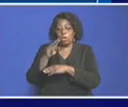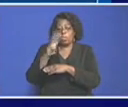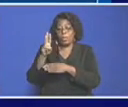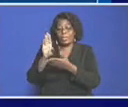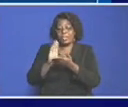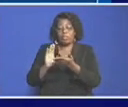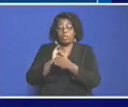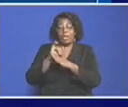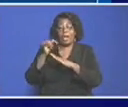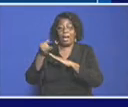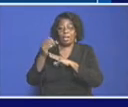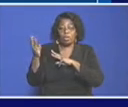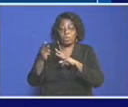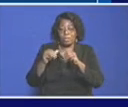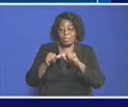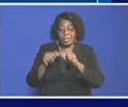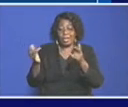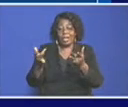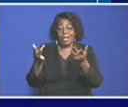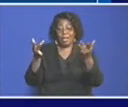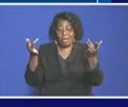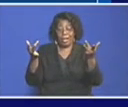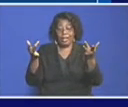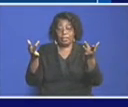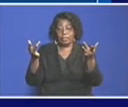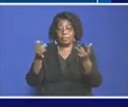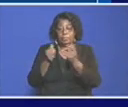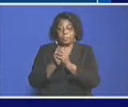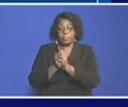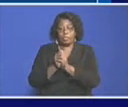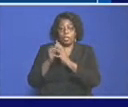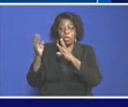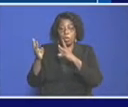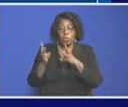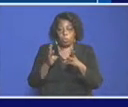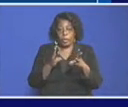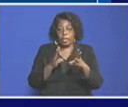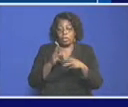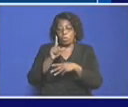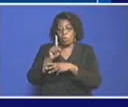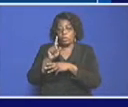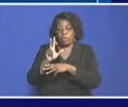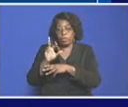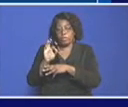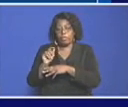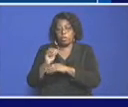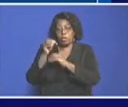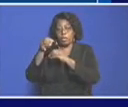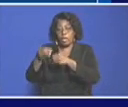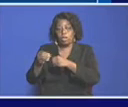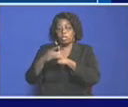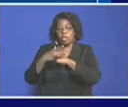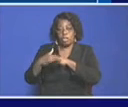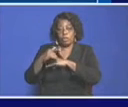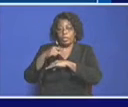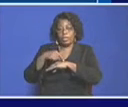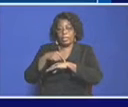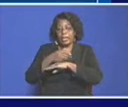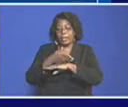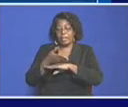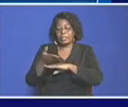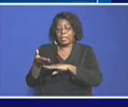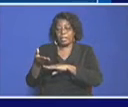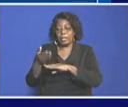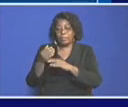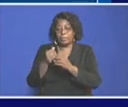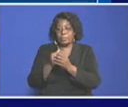and Central Islands, the winds remain light and variable with flat seas. Those wave heights are 1 to 3 feet over the ocean. Low tide will take place at